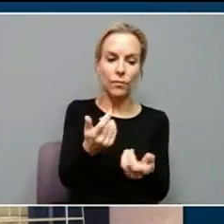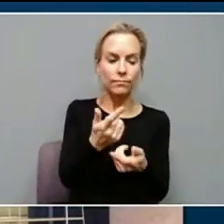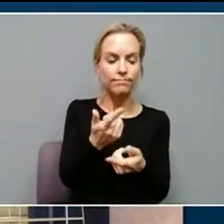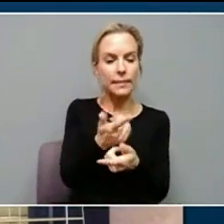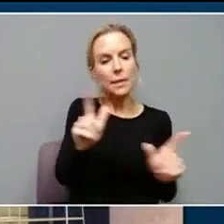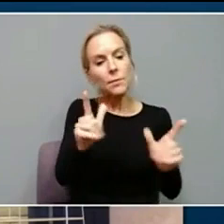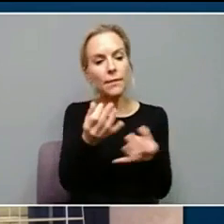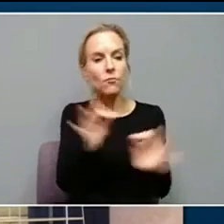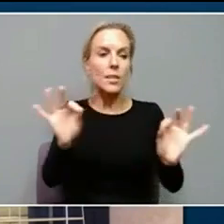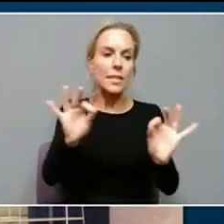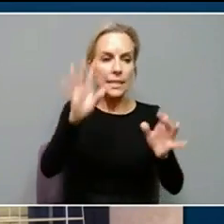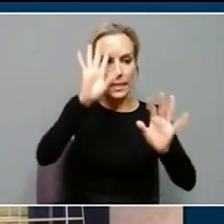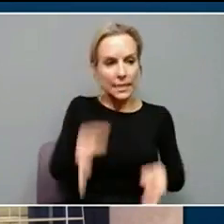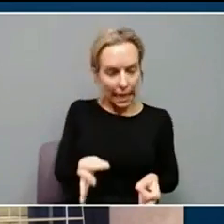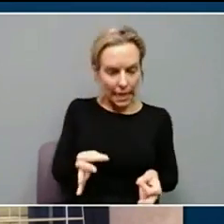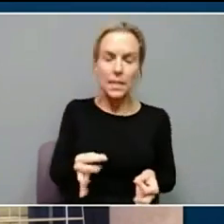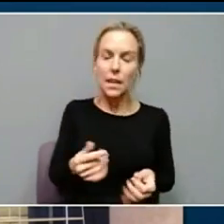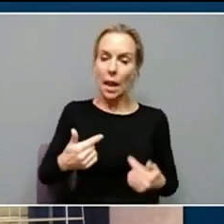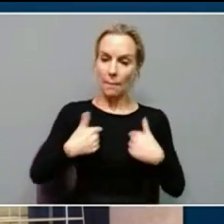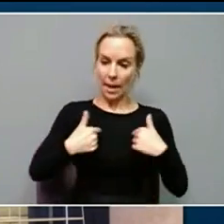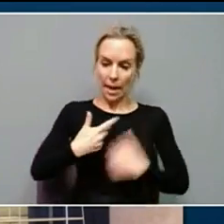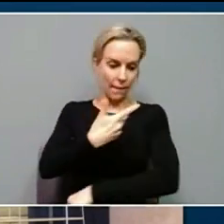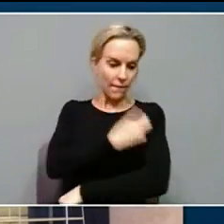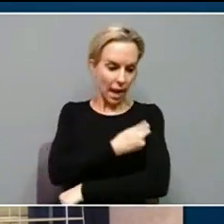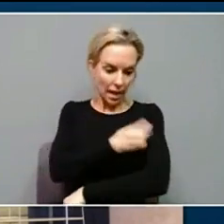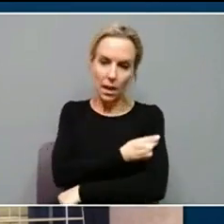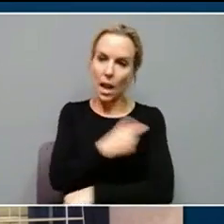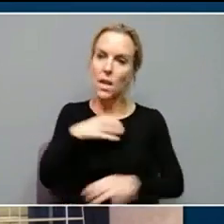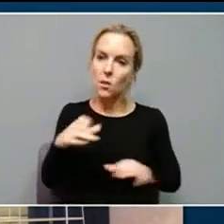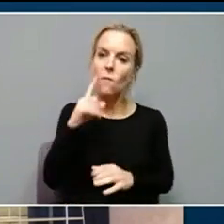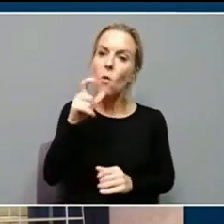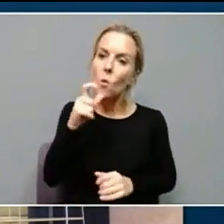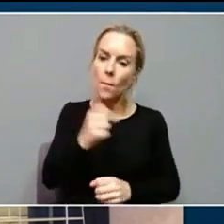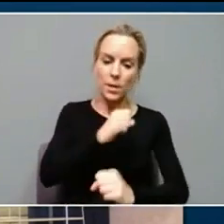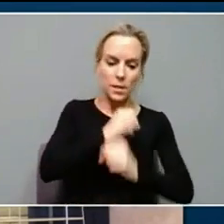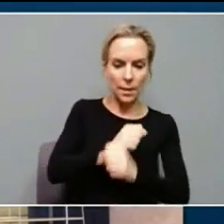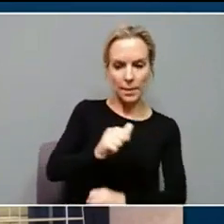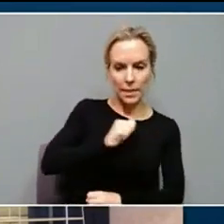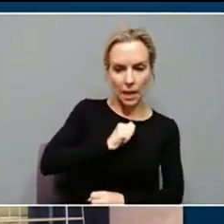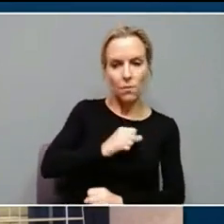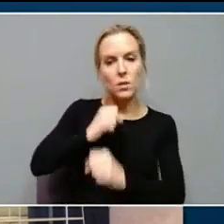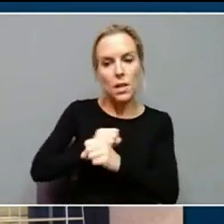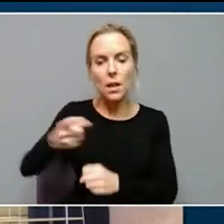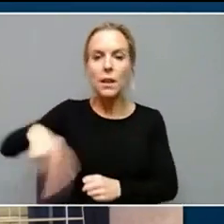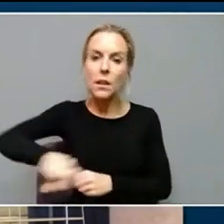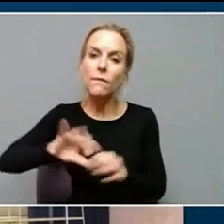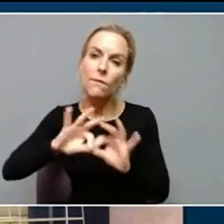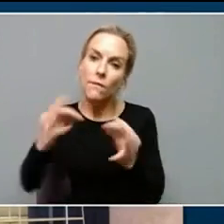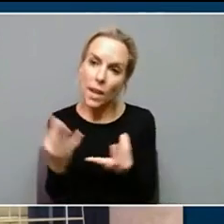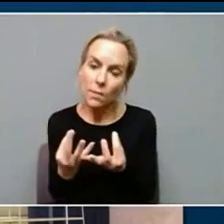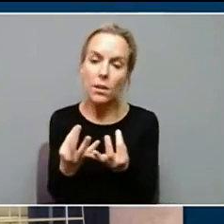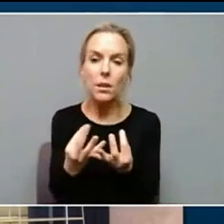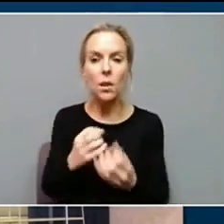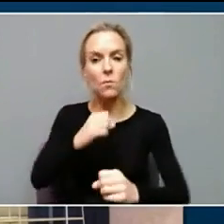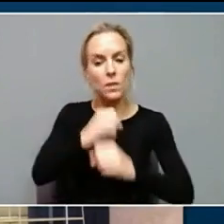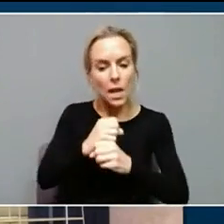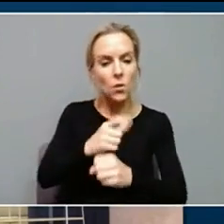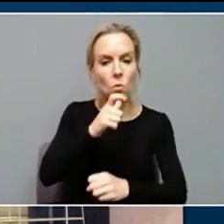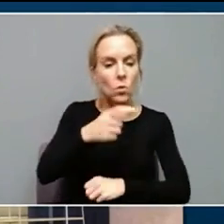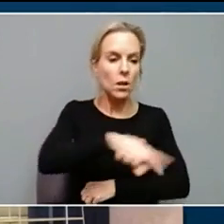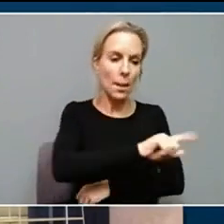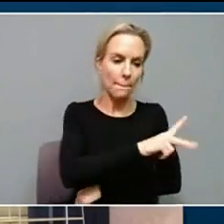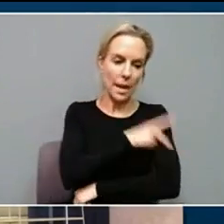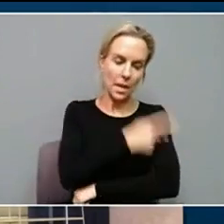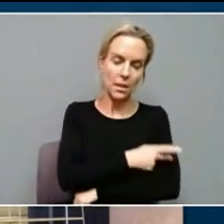vaccinated. And I did that for the protection of myself, for the protection of my family, and for the protection of my patients. I